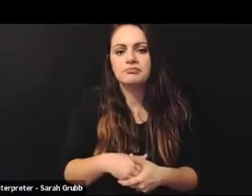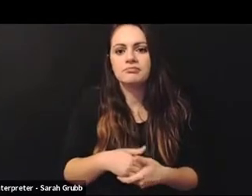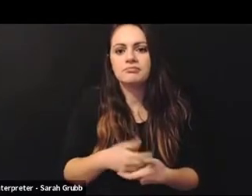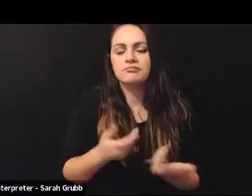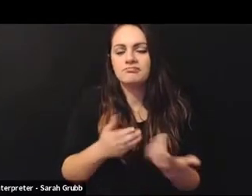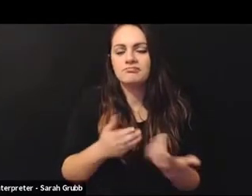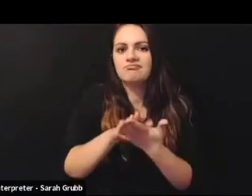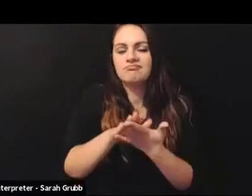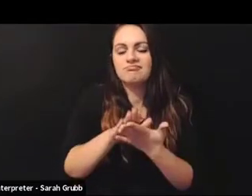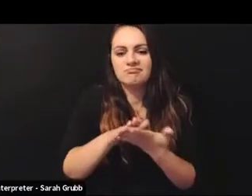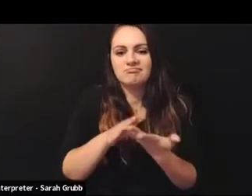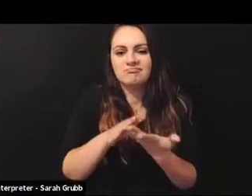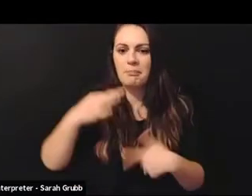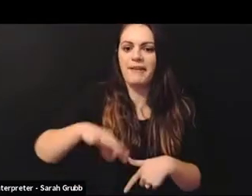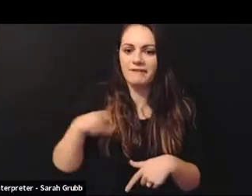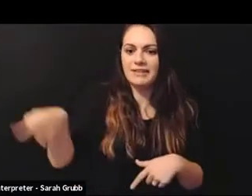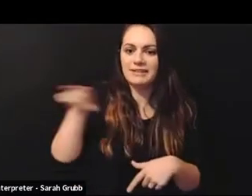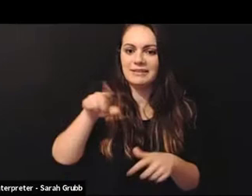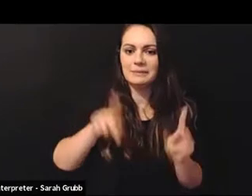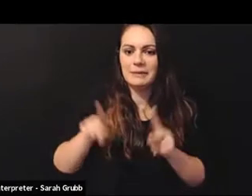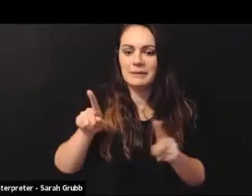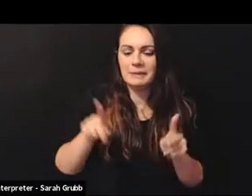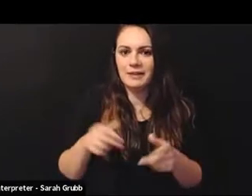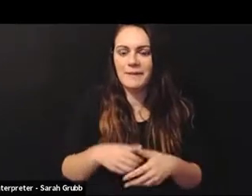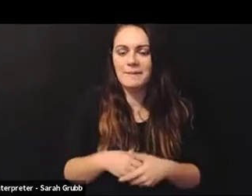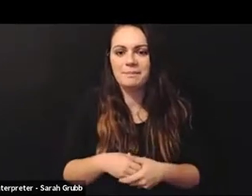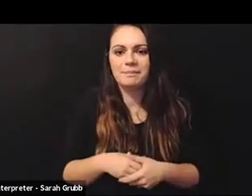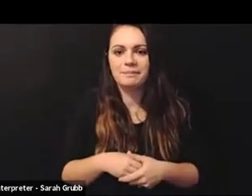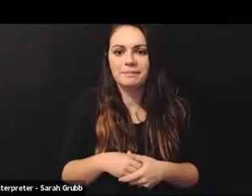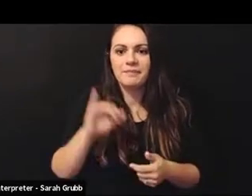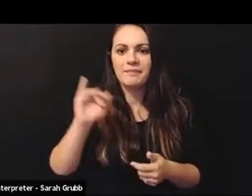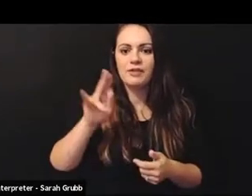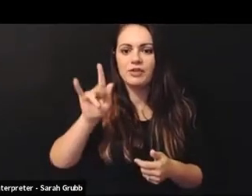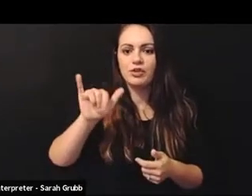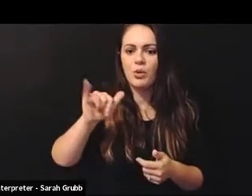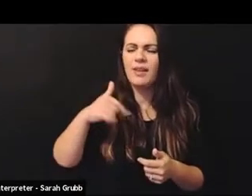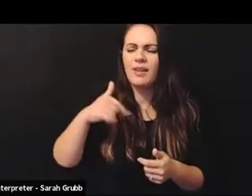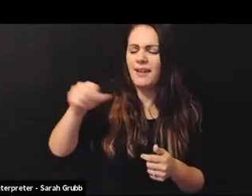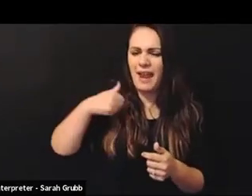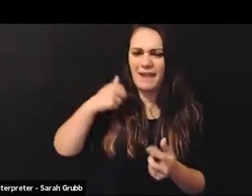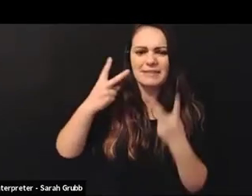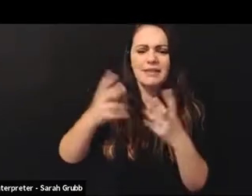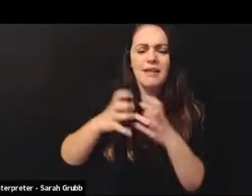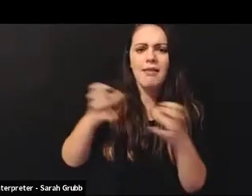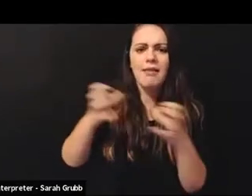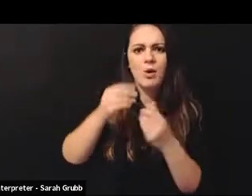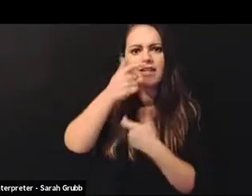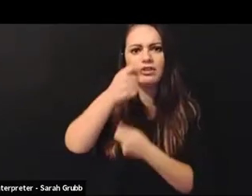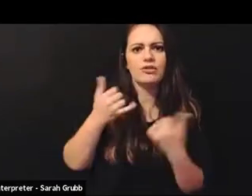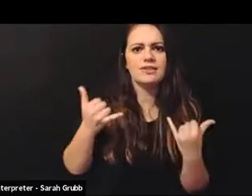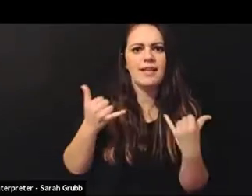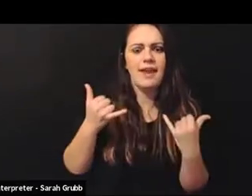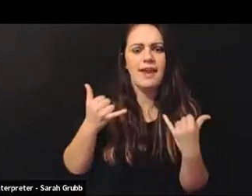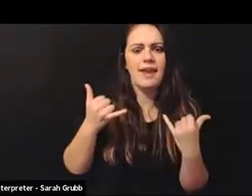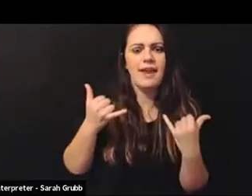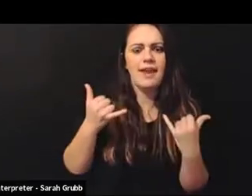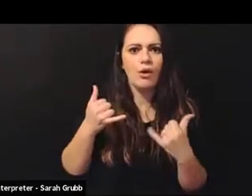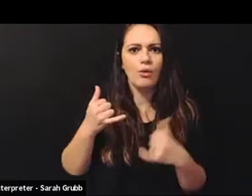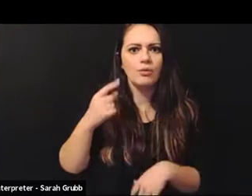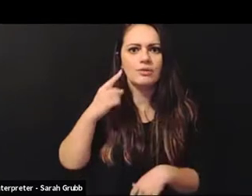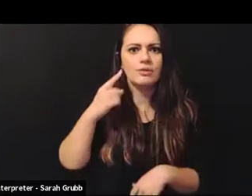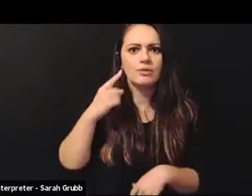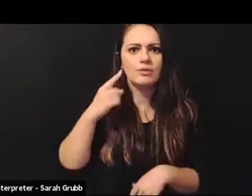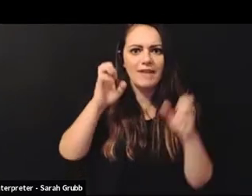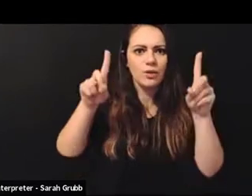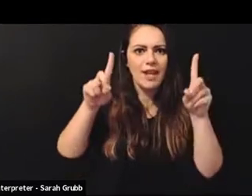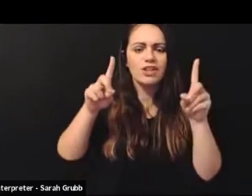presenters out there. So thank you. I've seen much more interest in the deaf world, deaf education in autism now, and